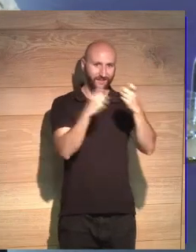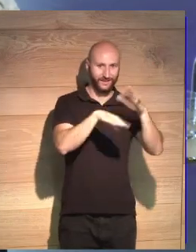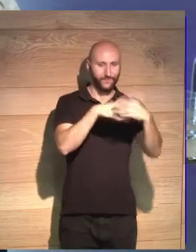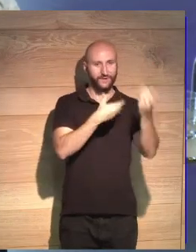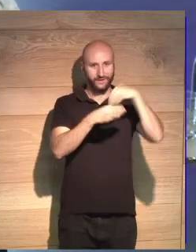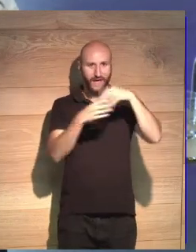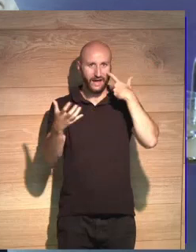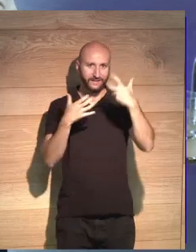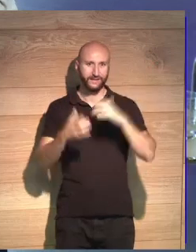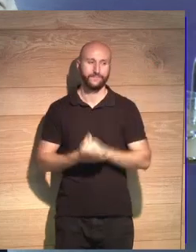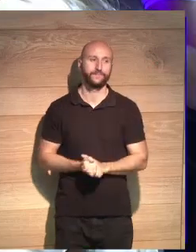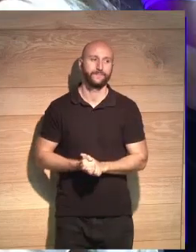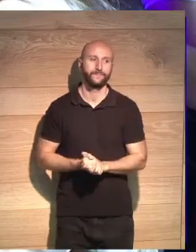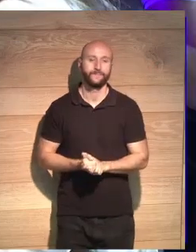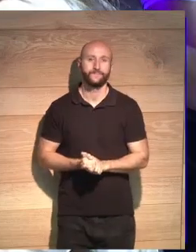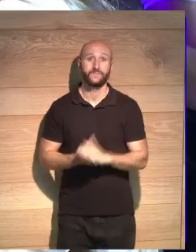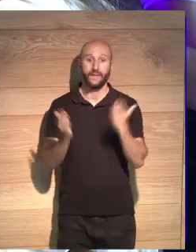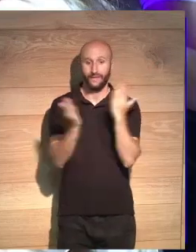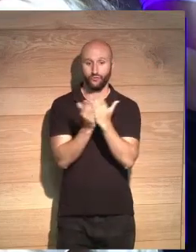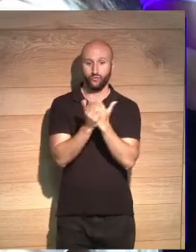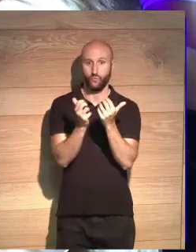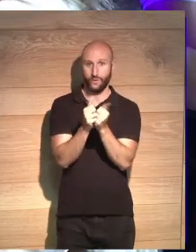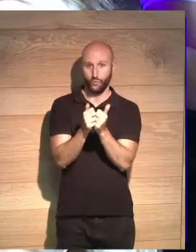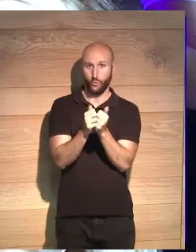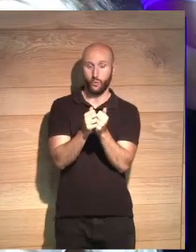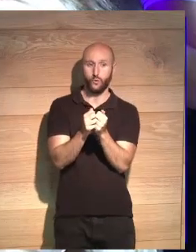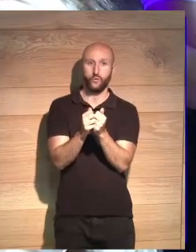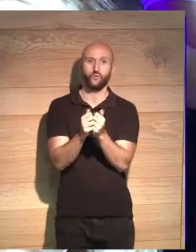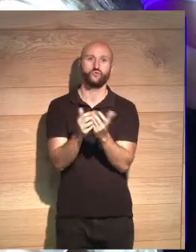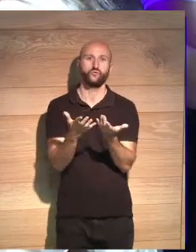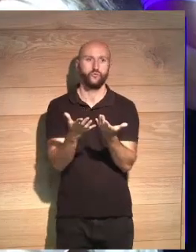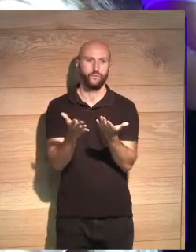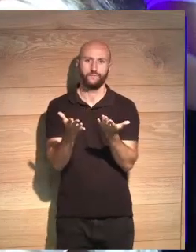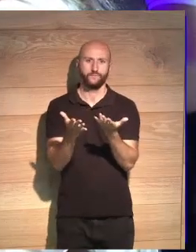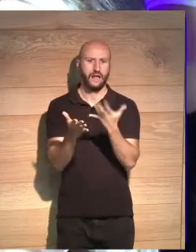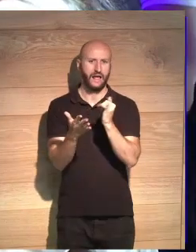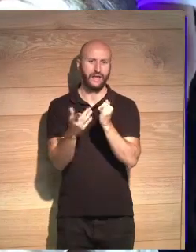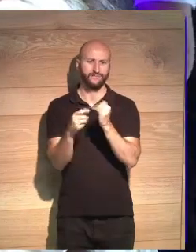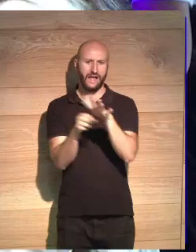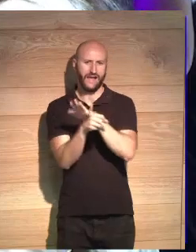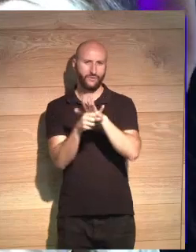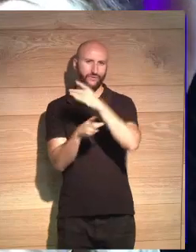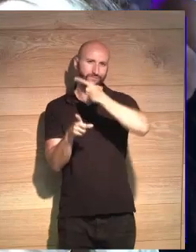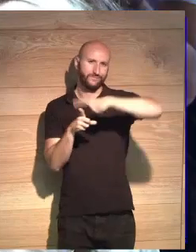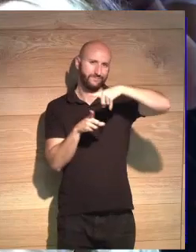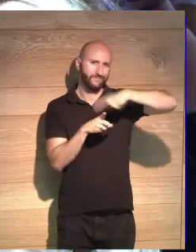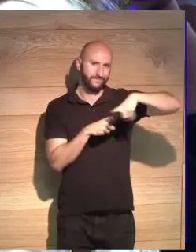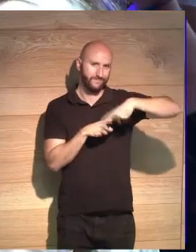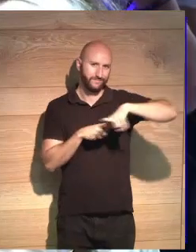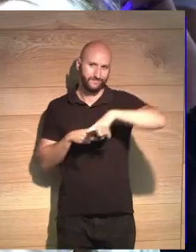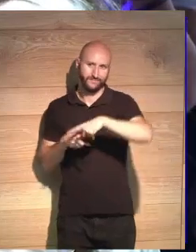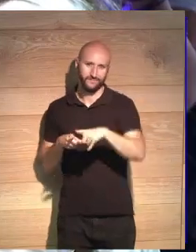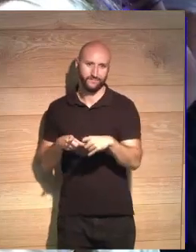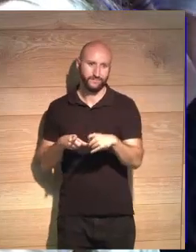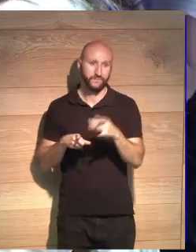to grow and expand. Game studies actually encompass a great number of